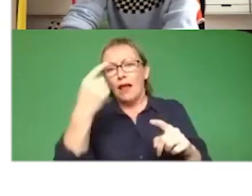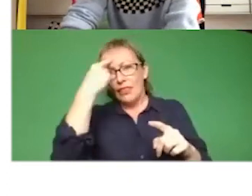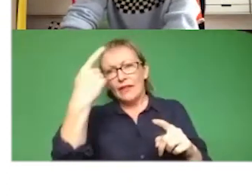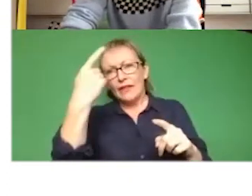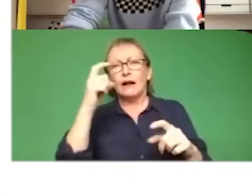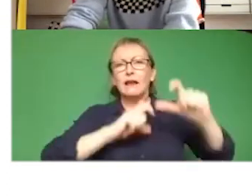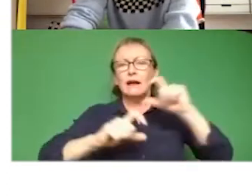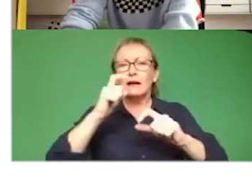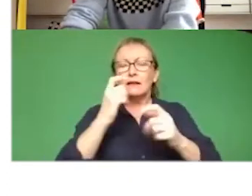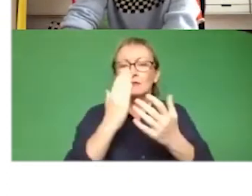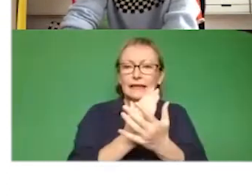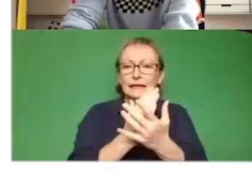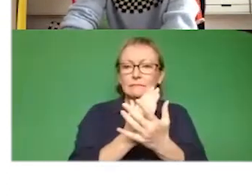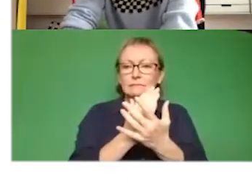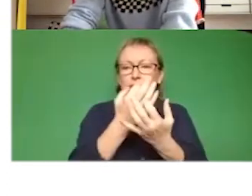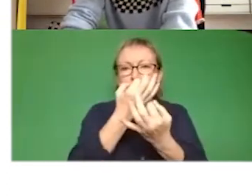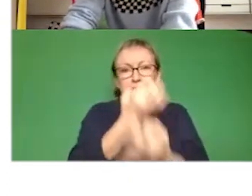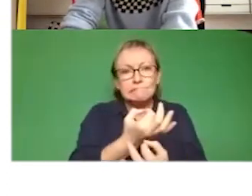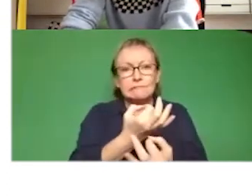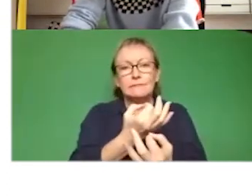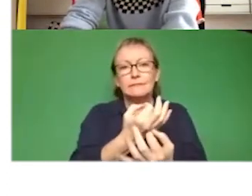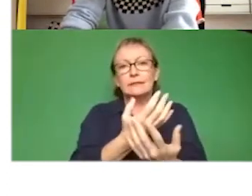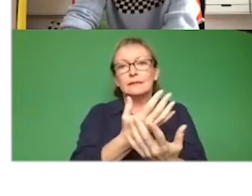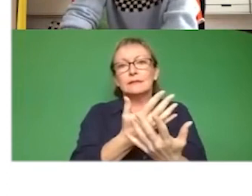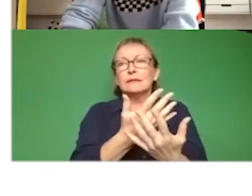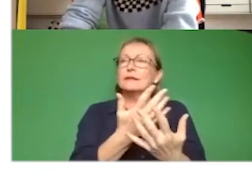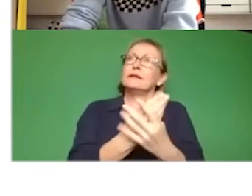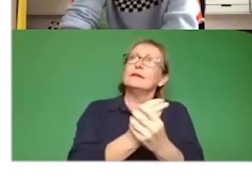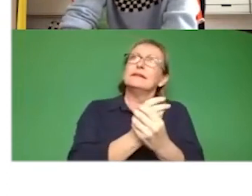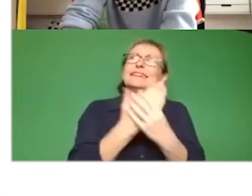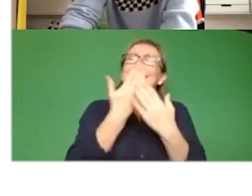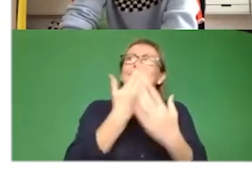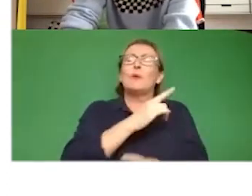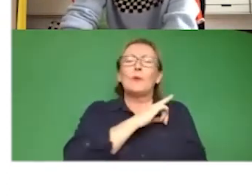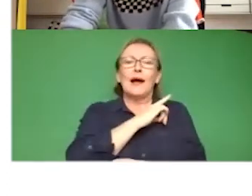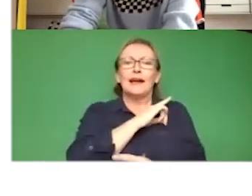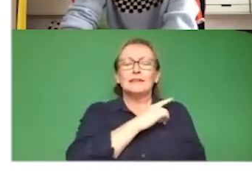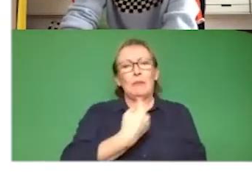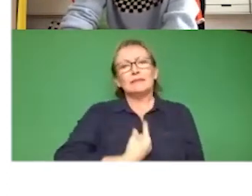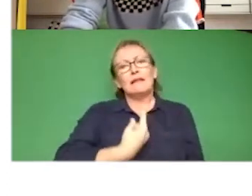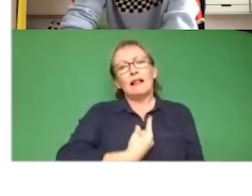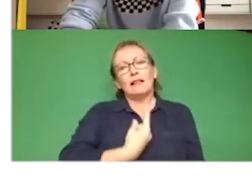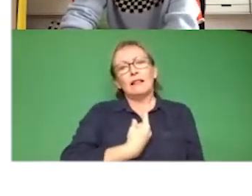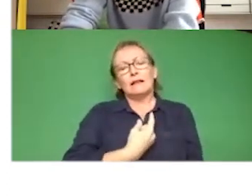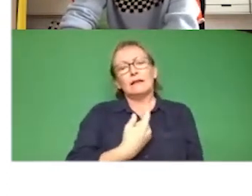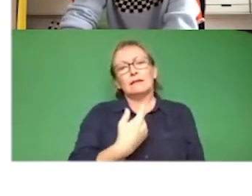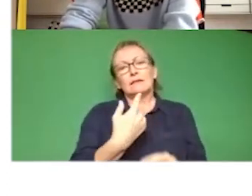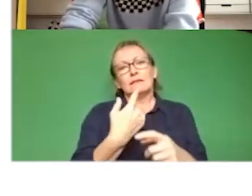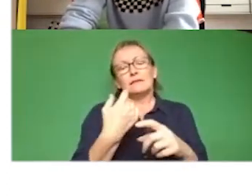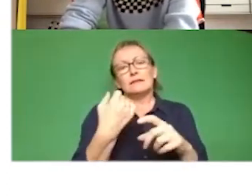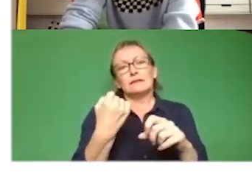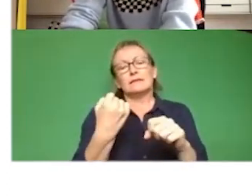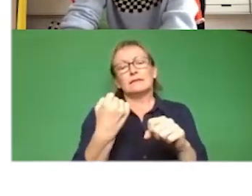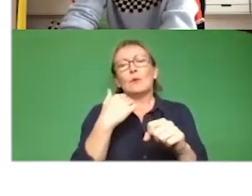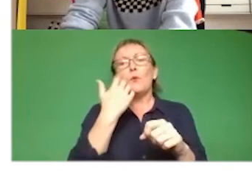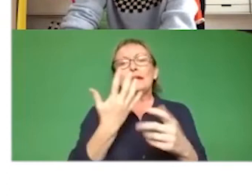something, I don't know why, it just makes... I think it's a very personal level. It makes me, I've always